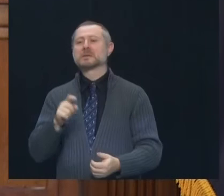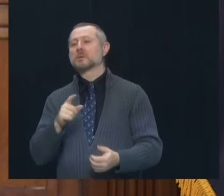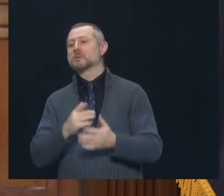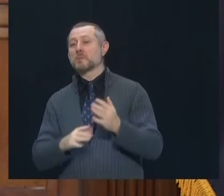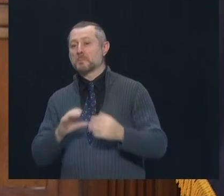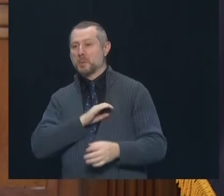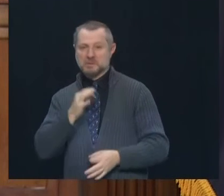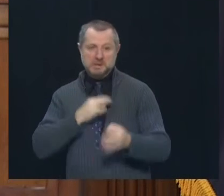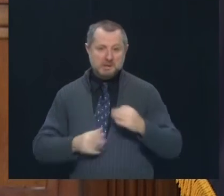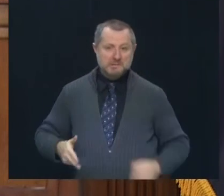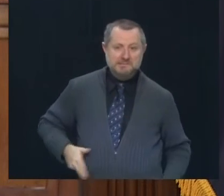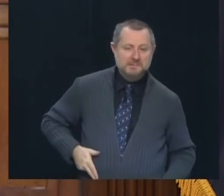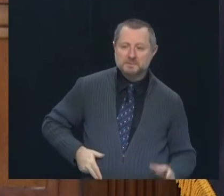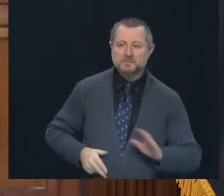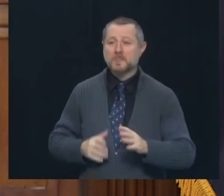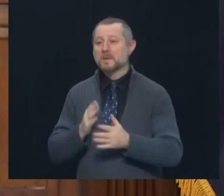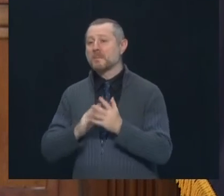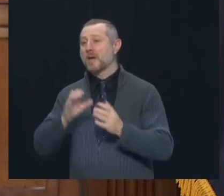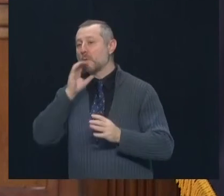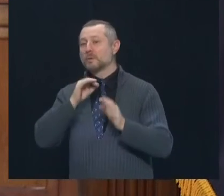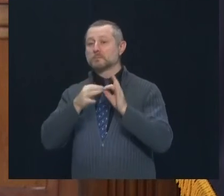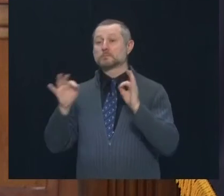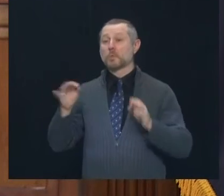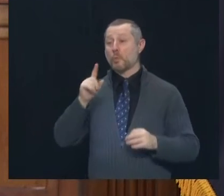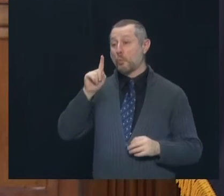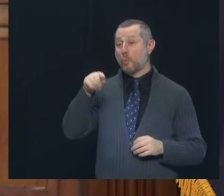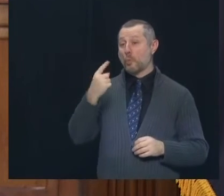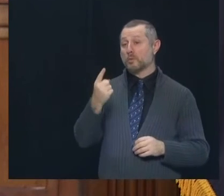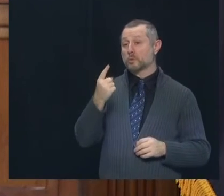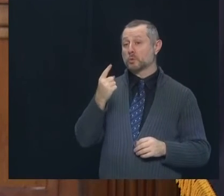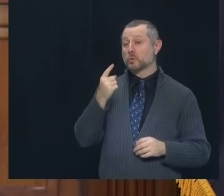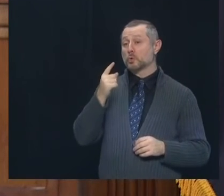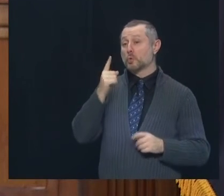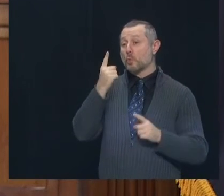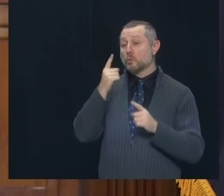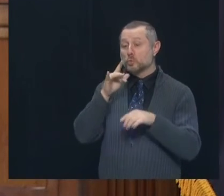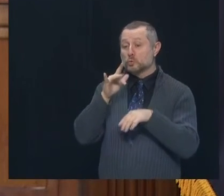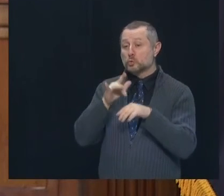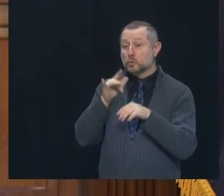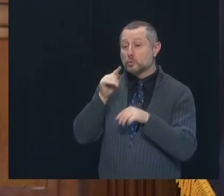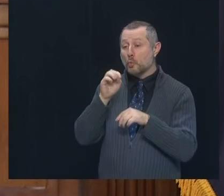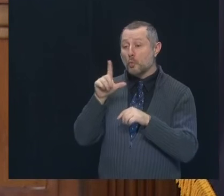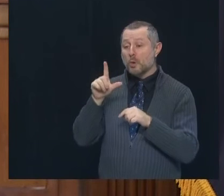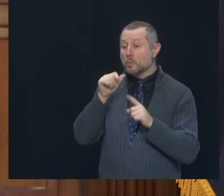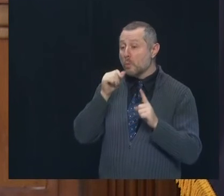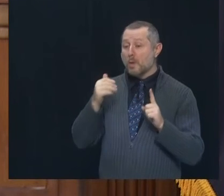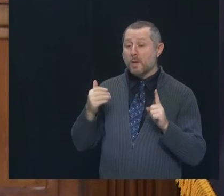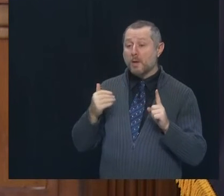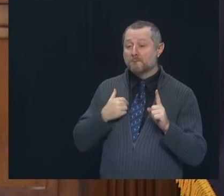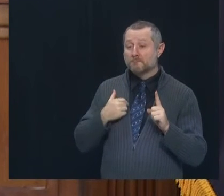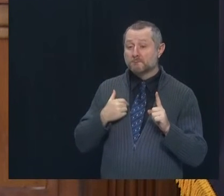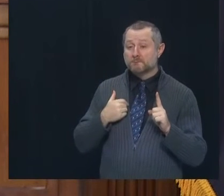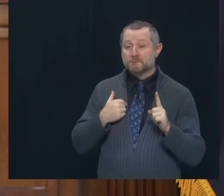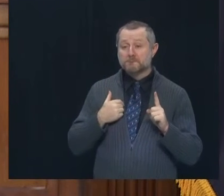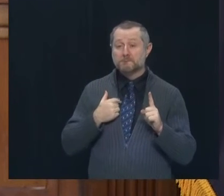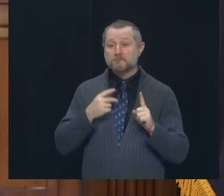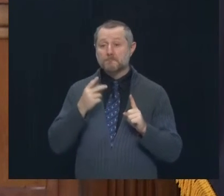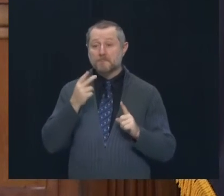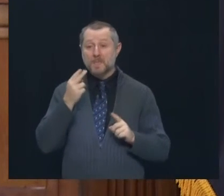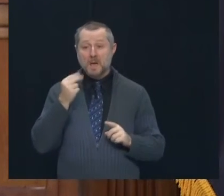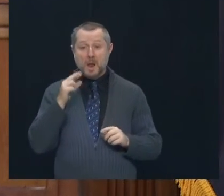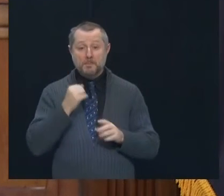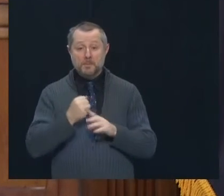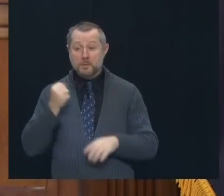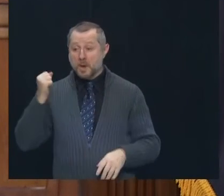The old expression, when the only tool you have is a hammer, everything looks like a nail. That's where we are now.